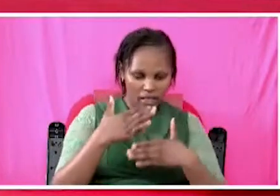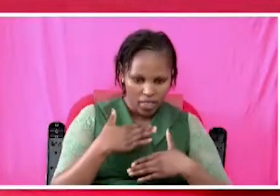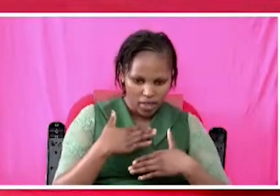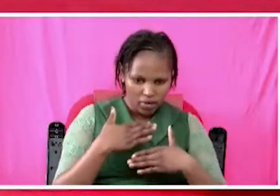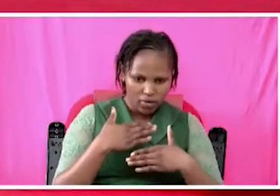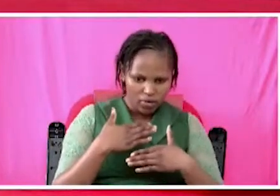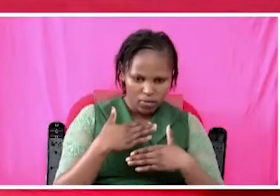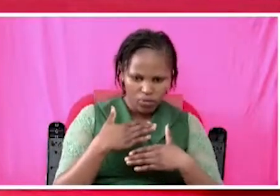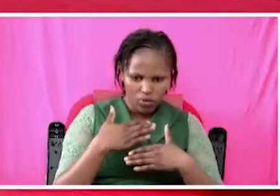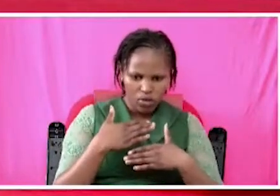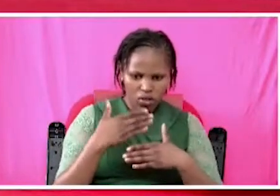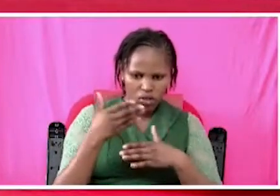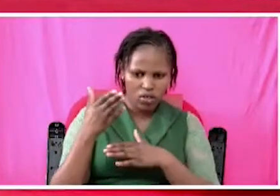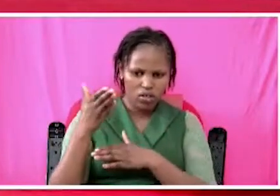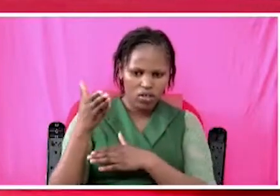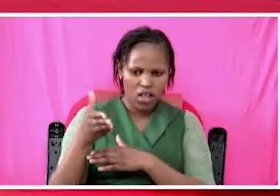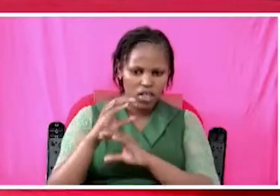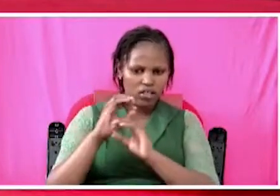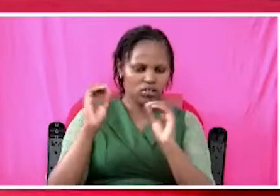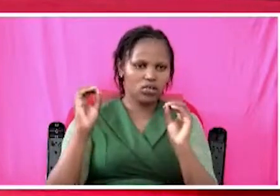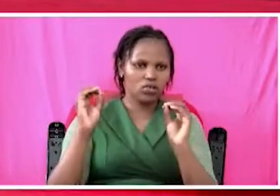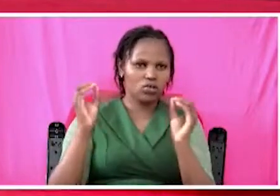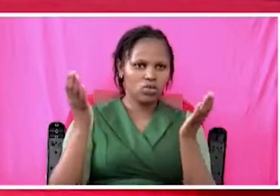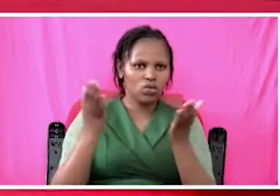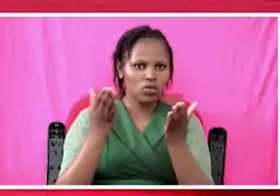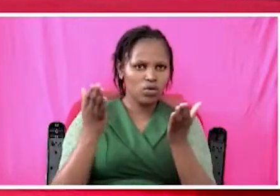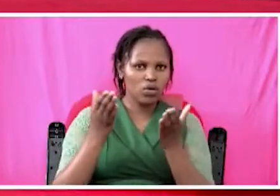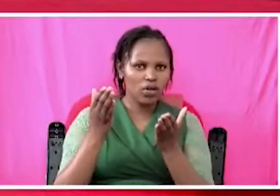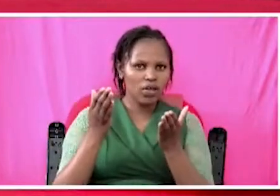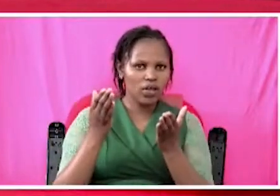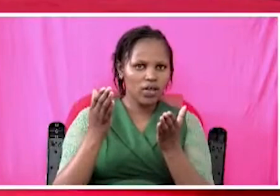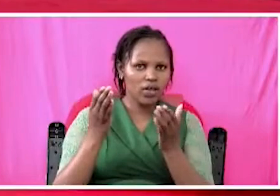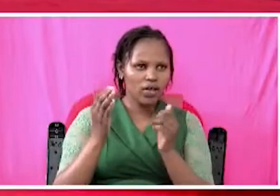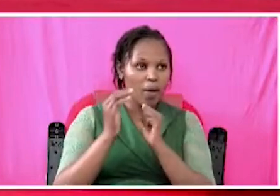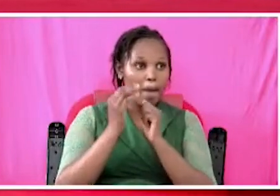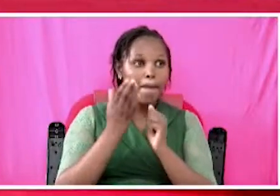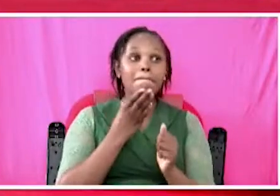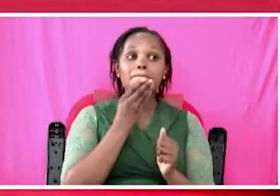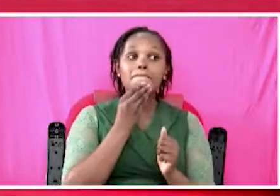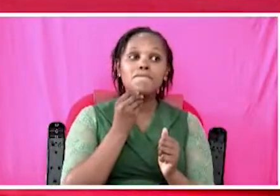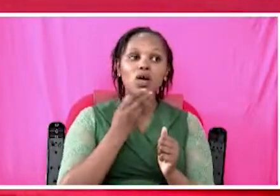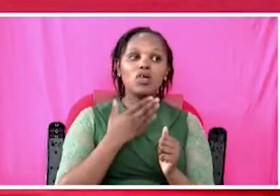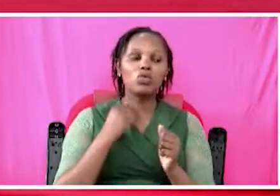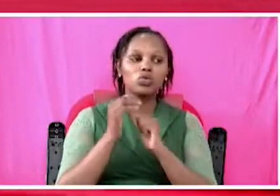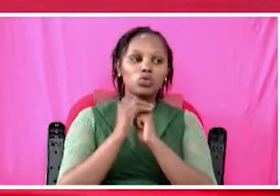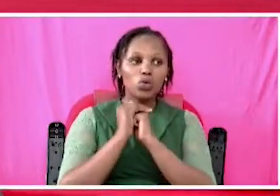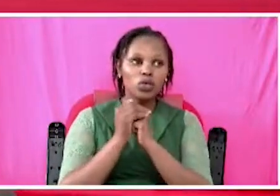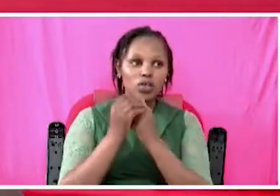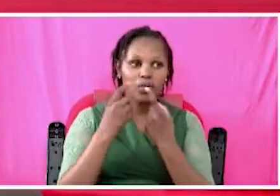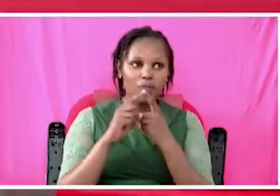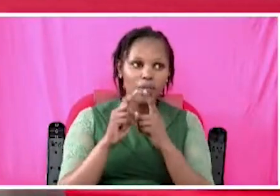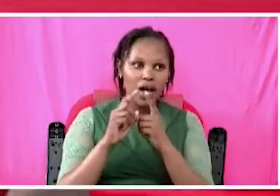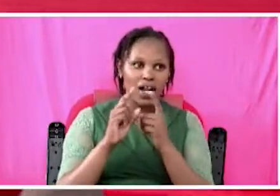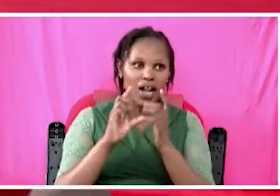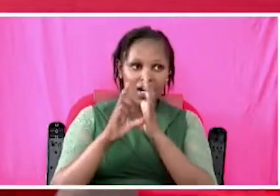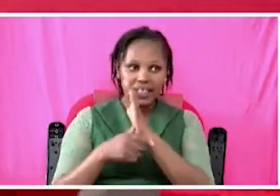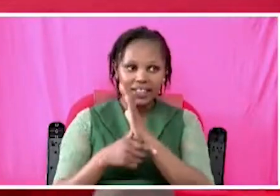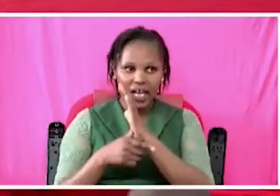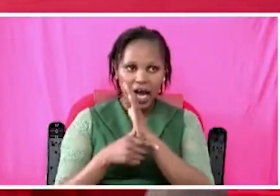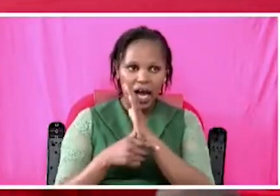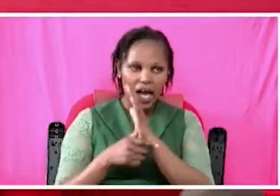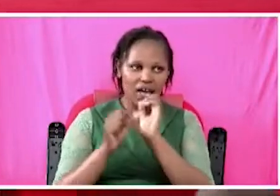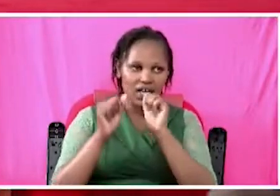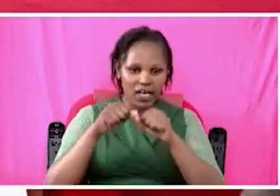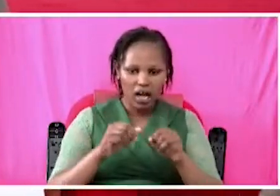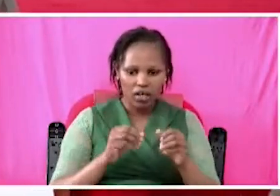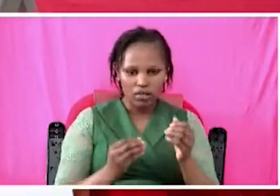there, where Baal was worshipped, but Obadiah was able to thrive in that